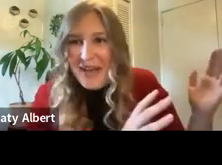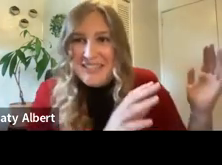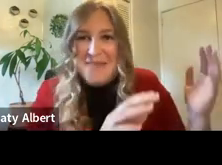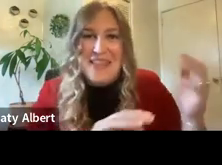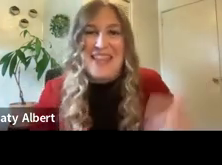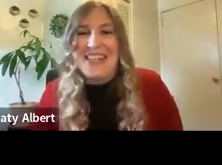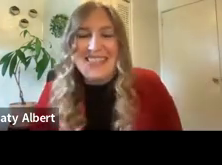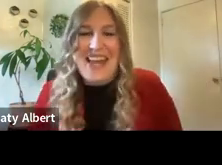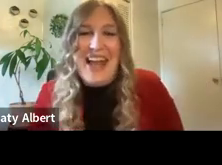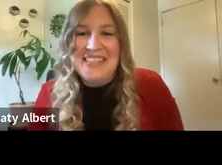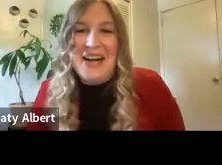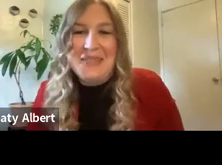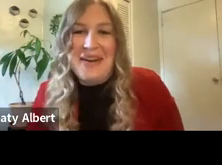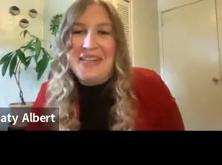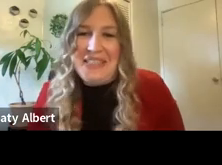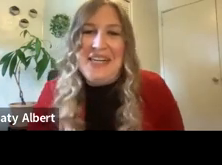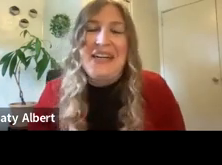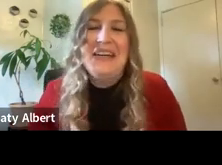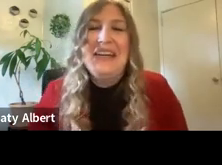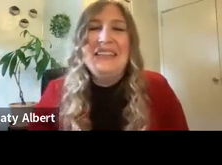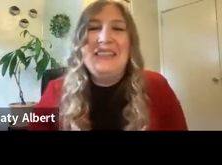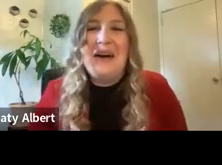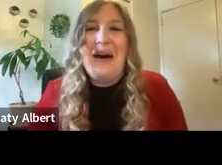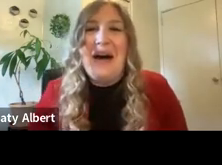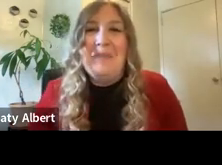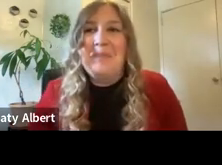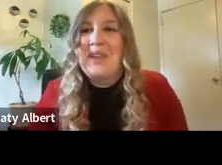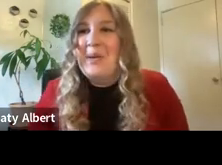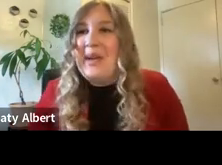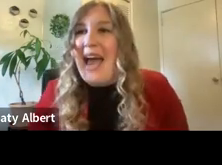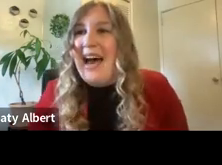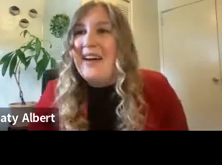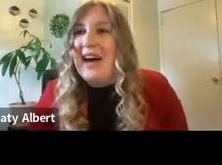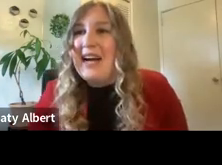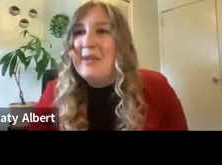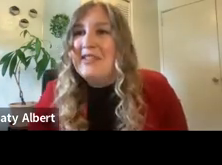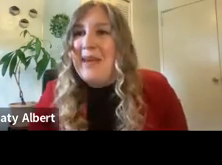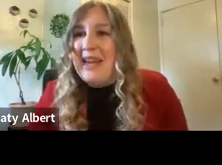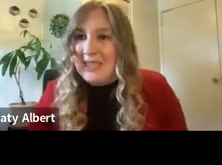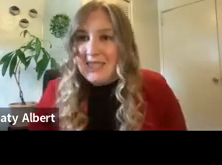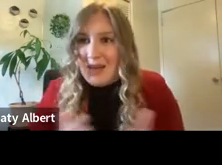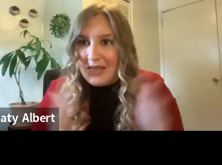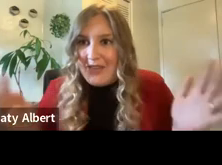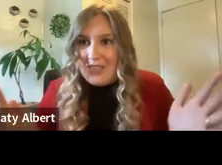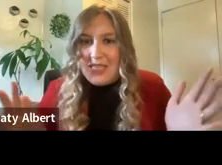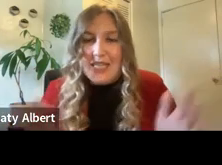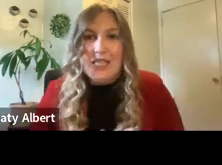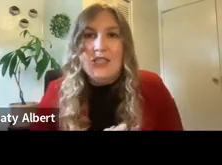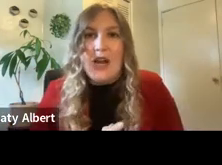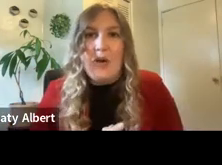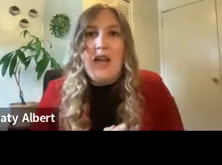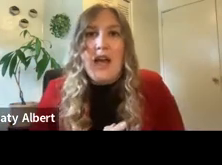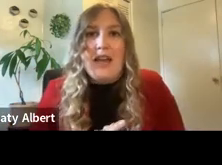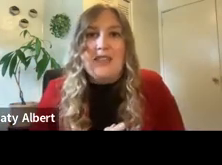up some of the things that I had talked about earlier. So we have a couple of minutes left